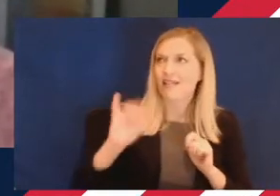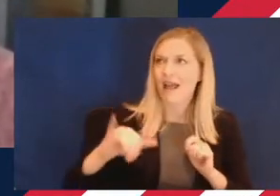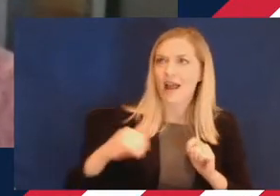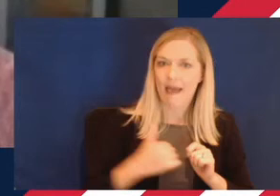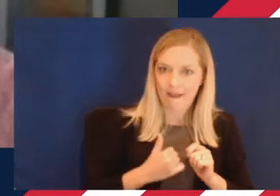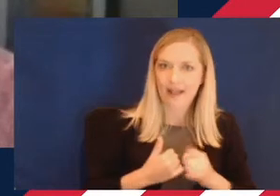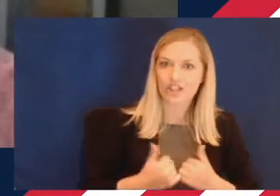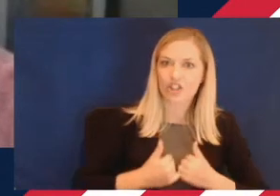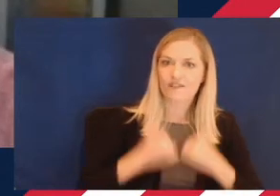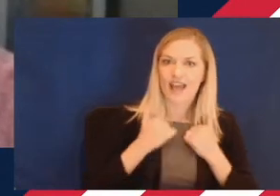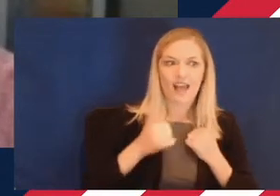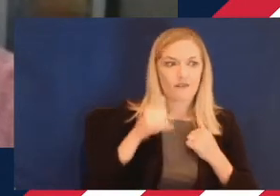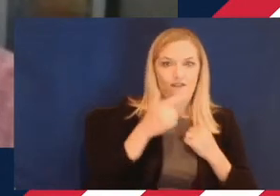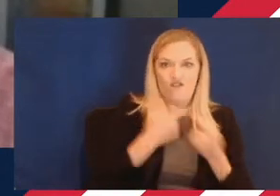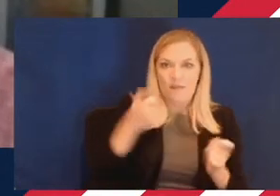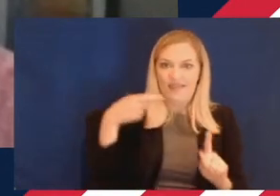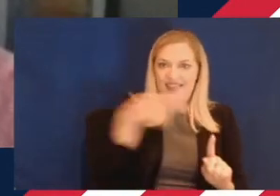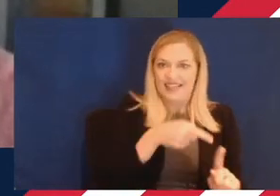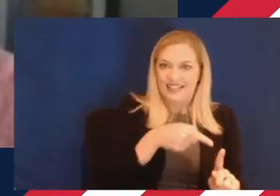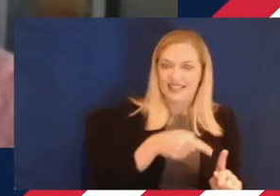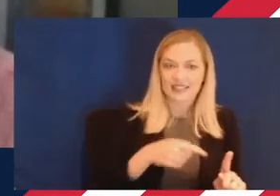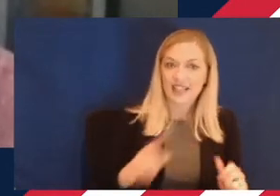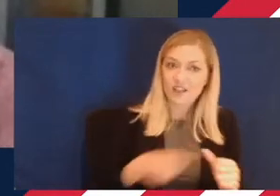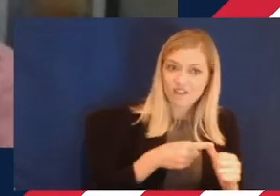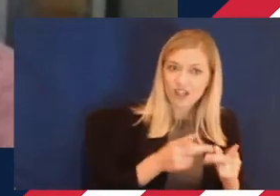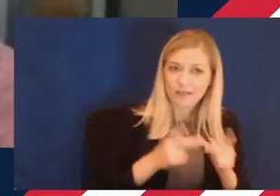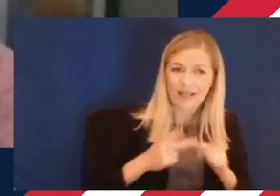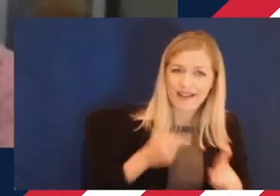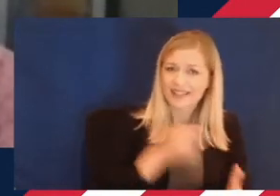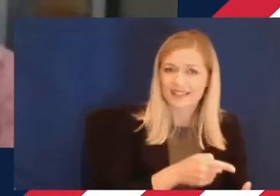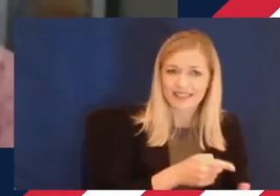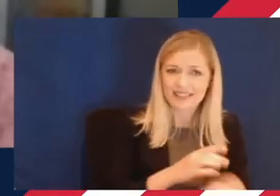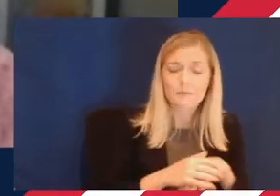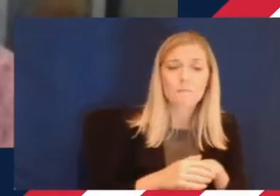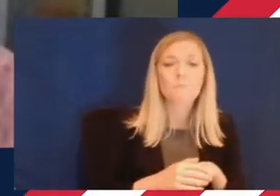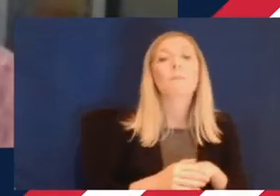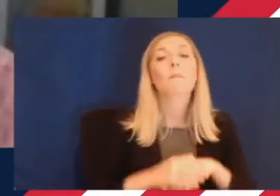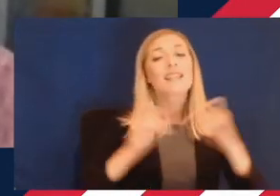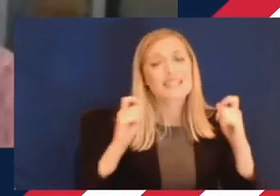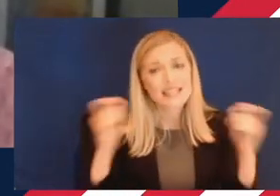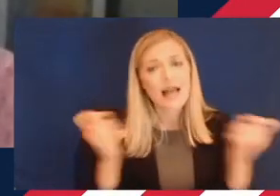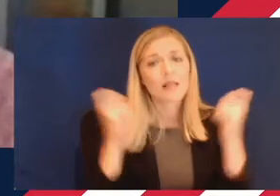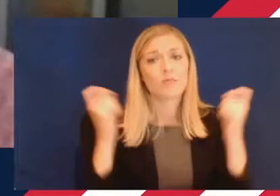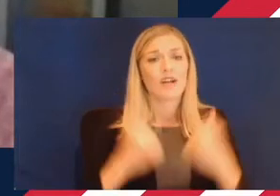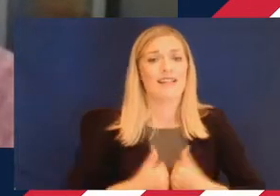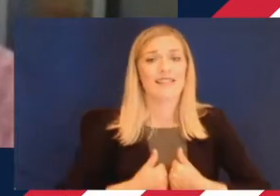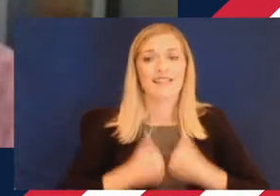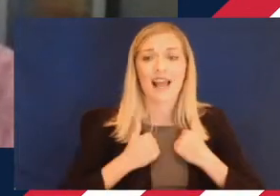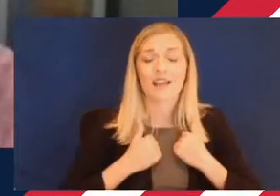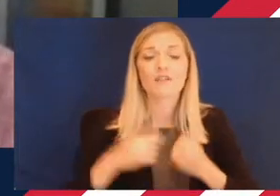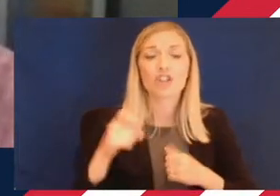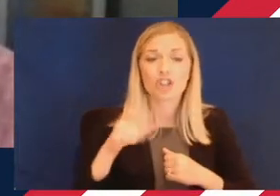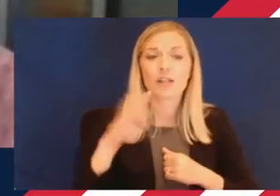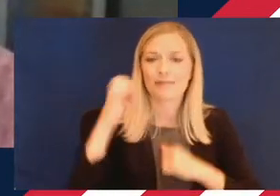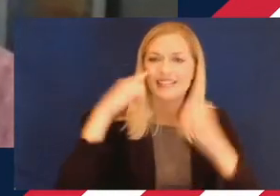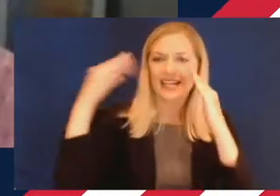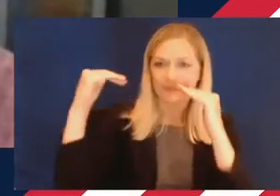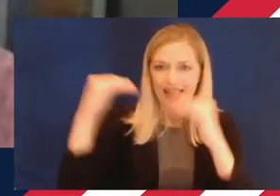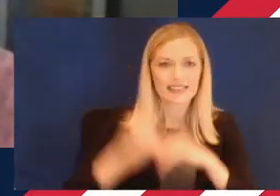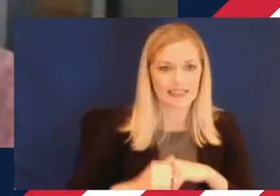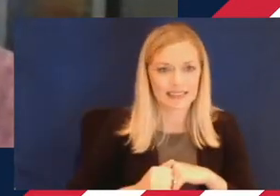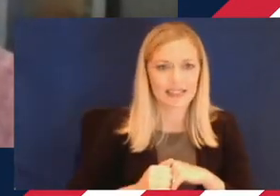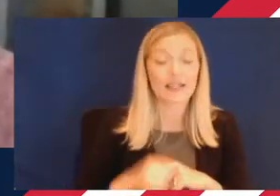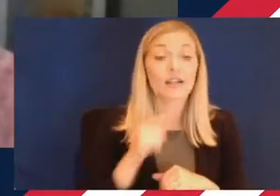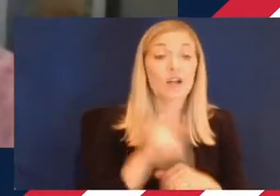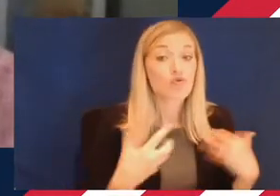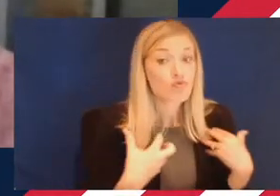blows should not be celebrated or expected. Recovery and reconciliation require reparations